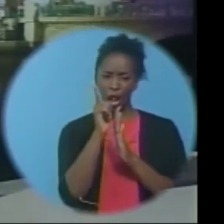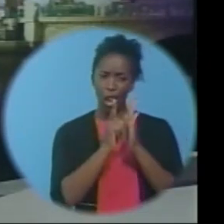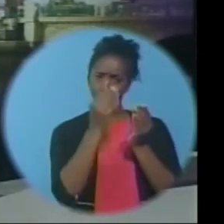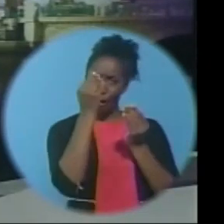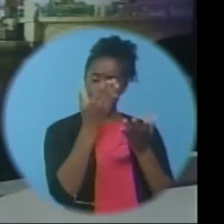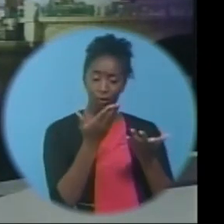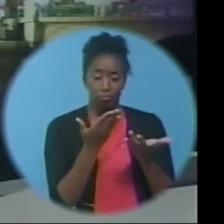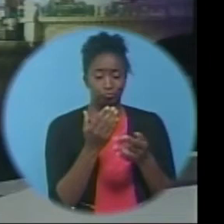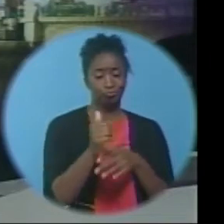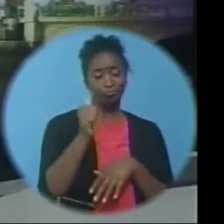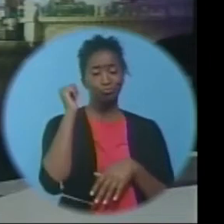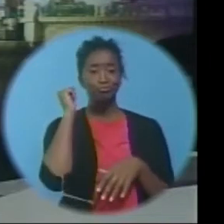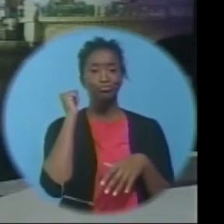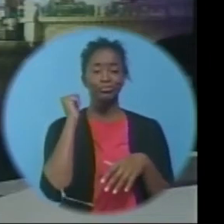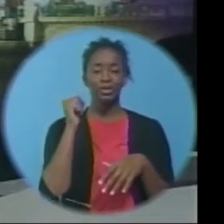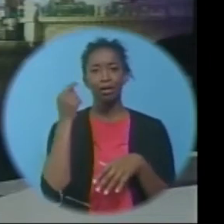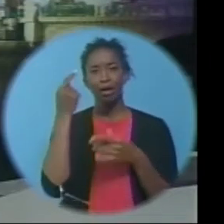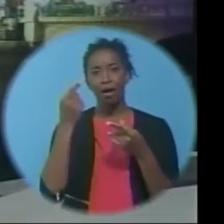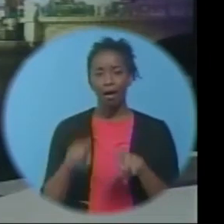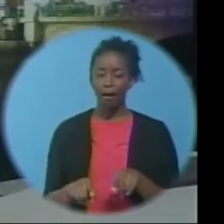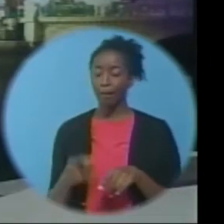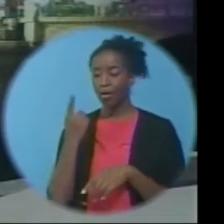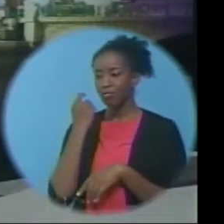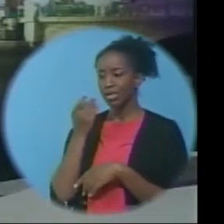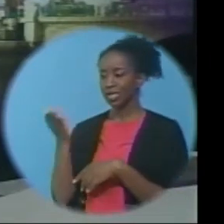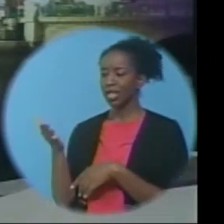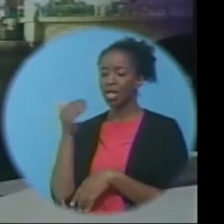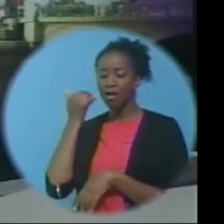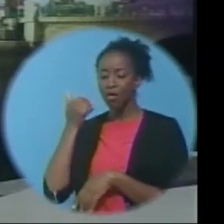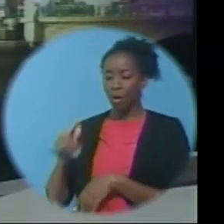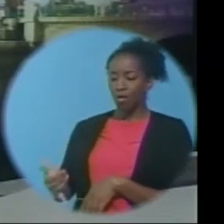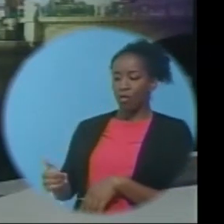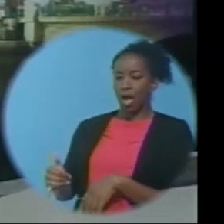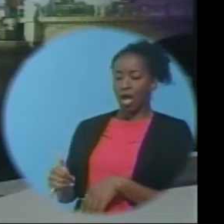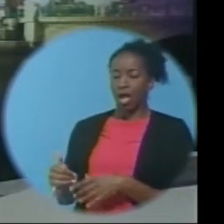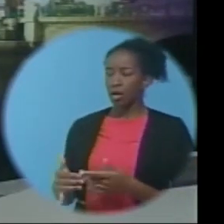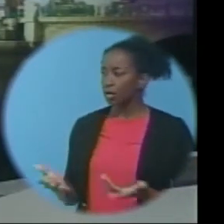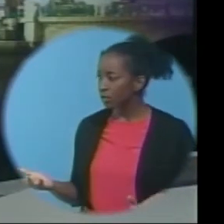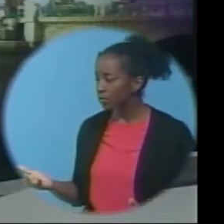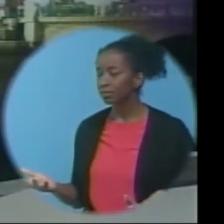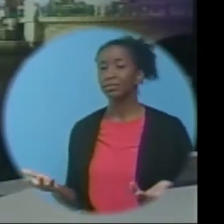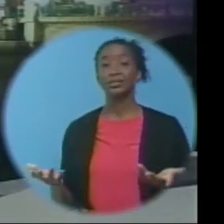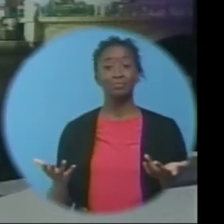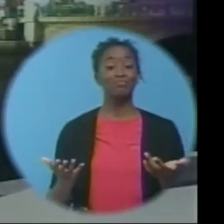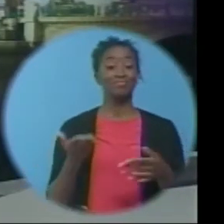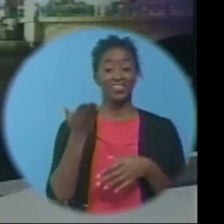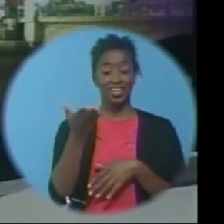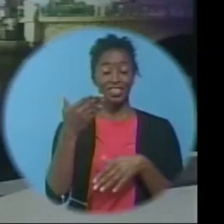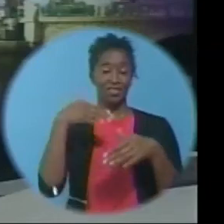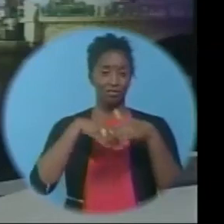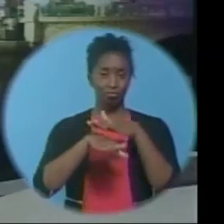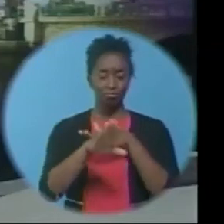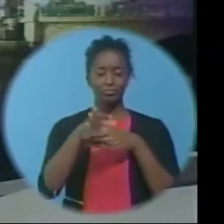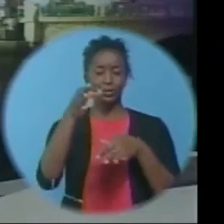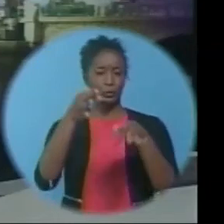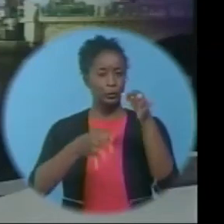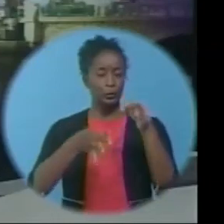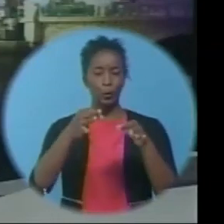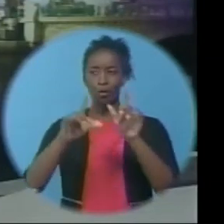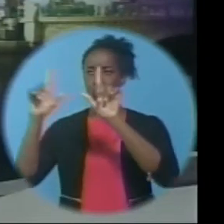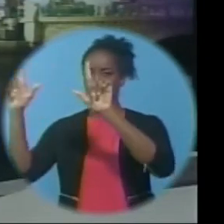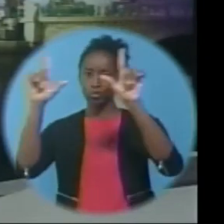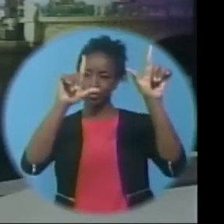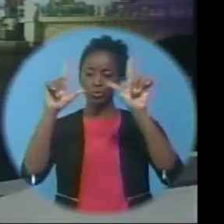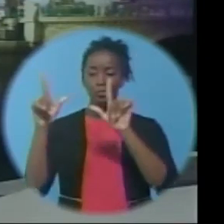cell phone of someone in the court rang. The rule has been enforced at the courts in recent times, and no cell phone signs have been erected at